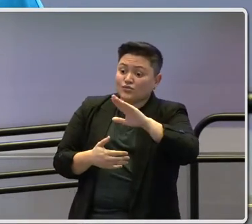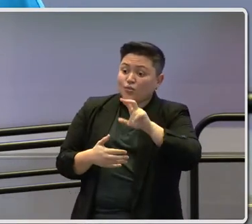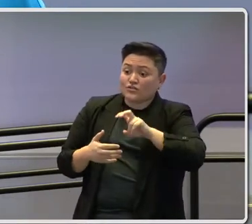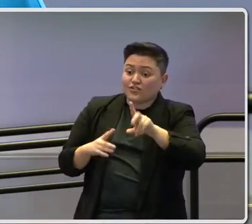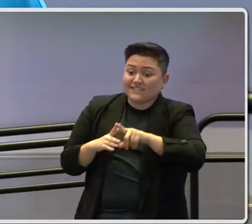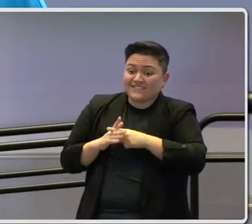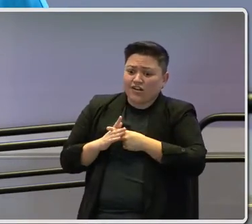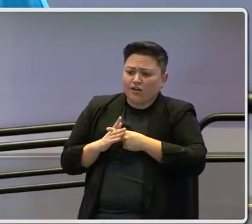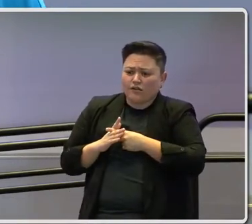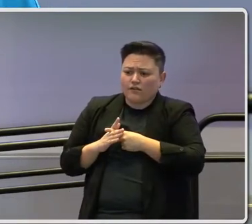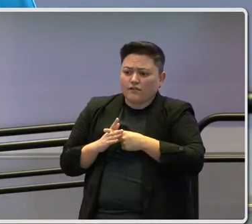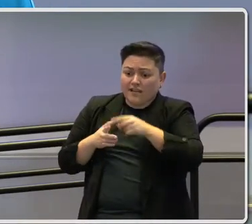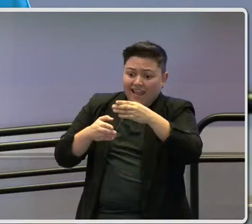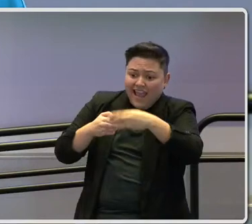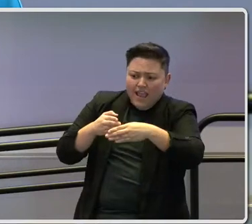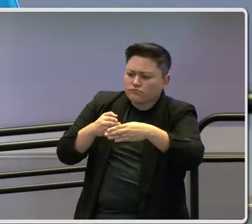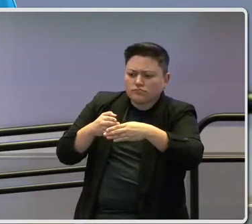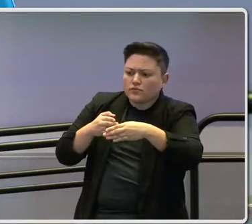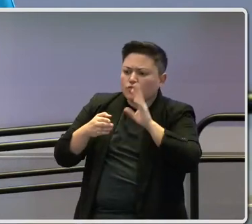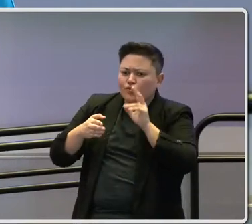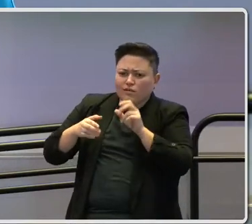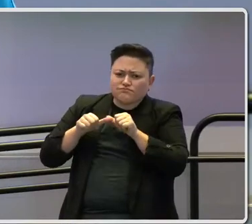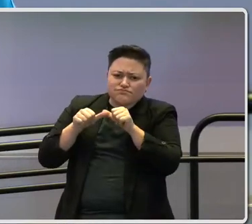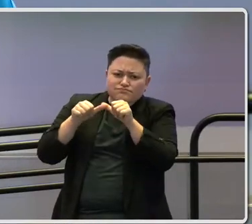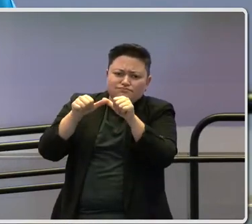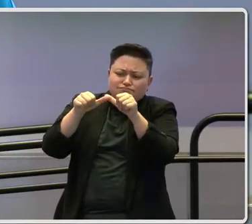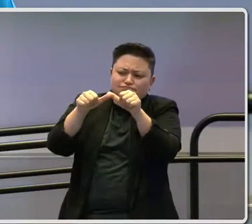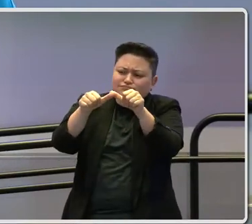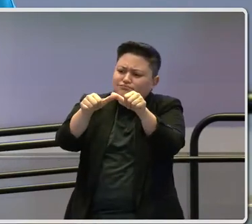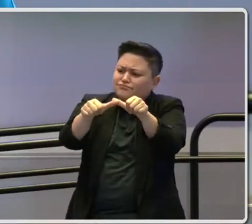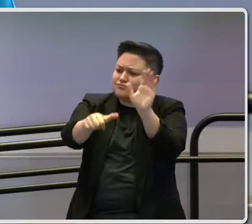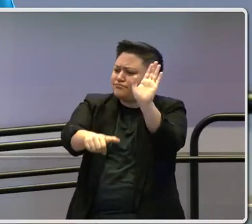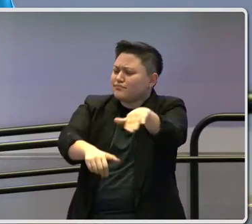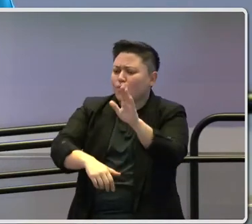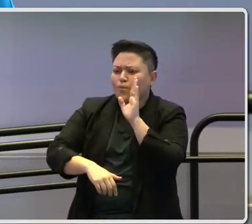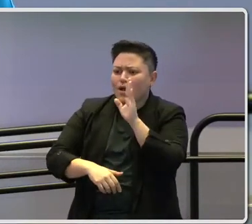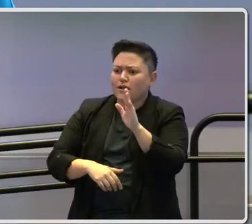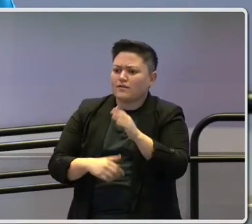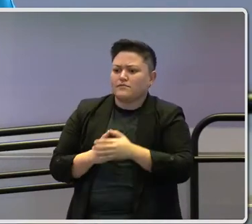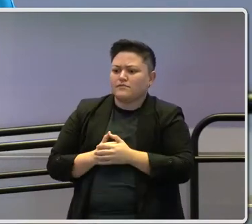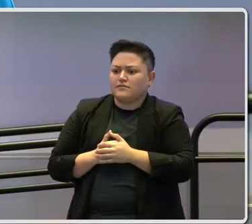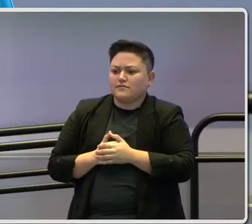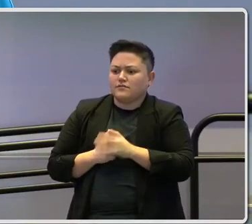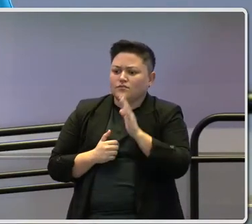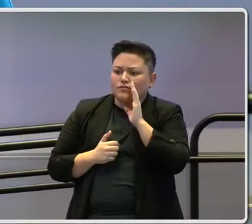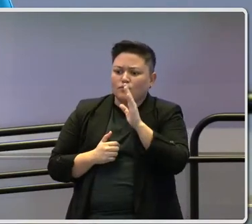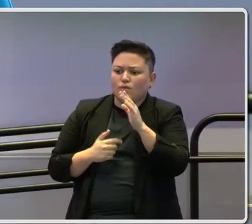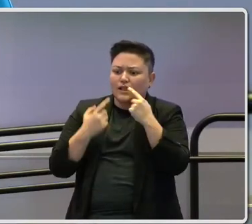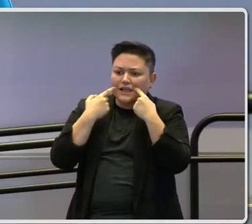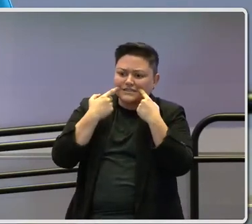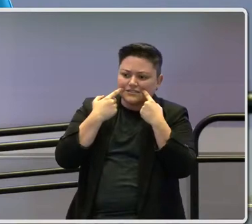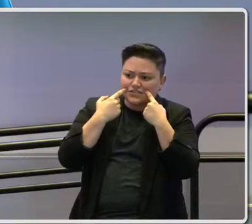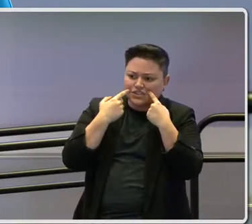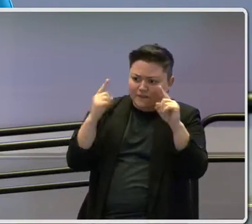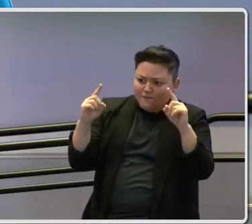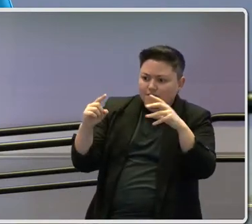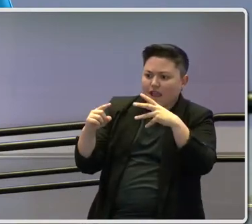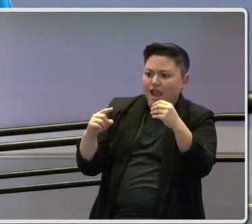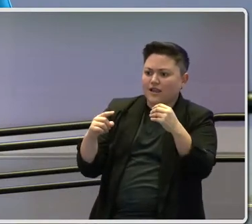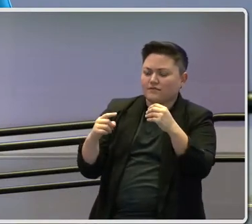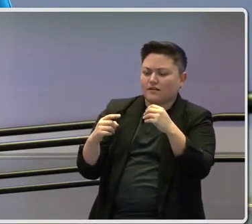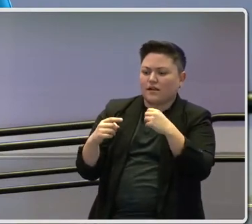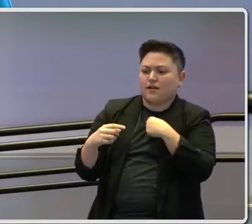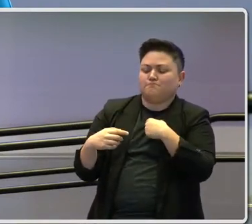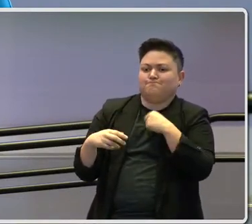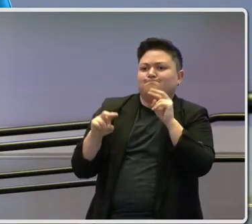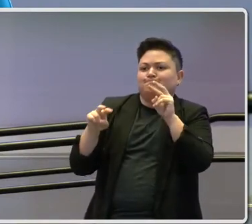imagine where you will continue and achieve and contribute in many ways that